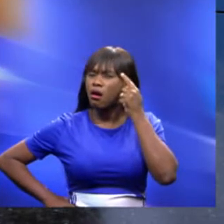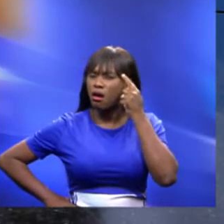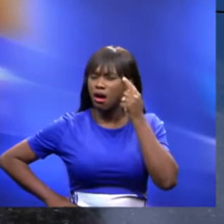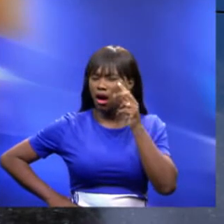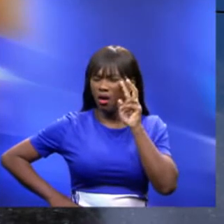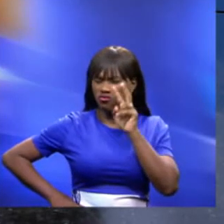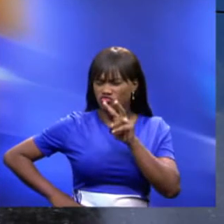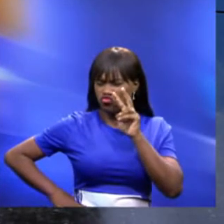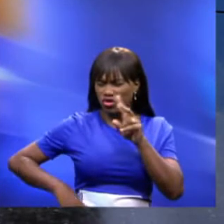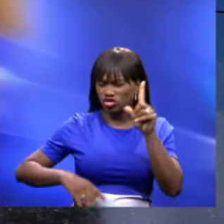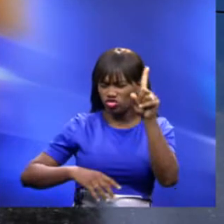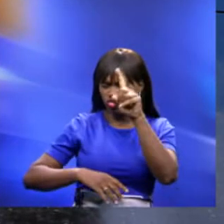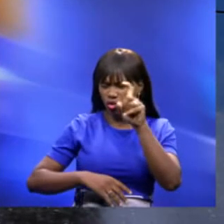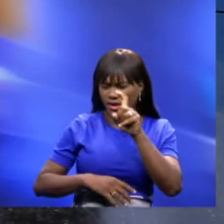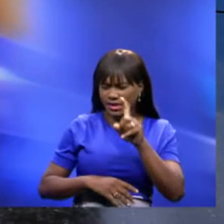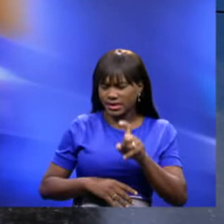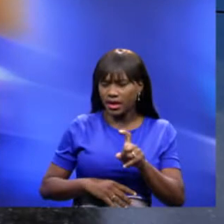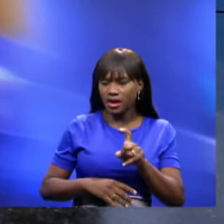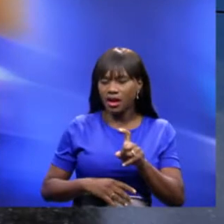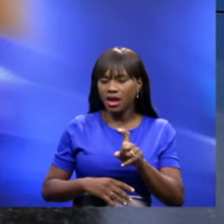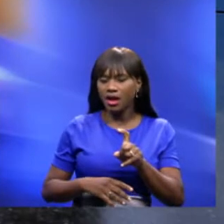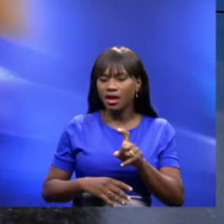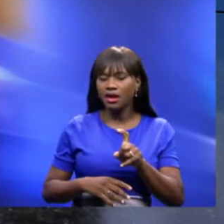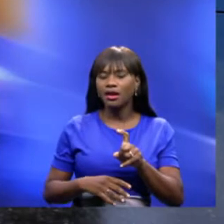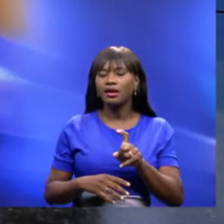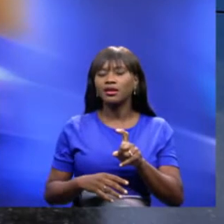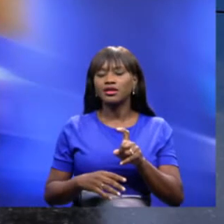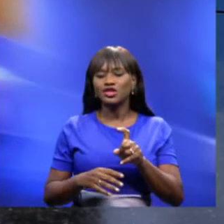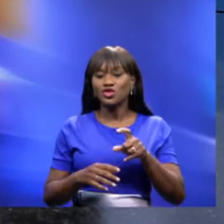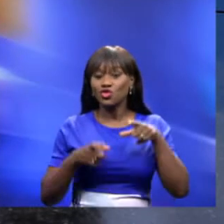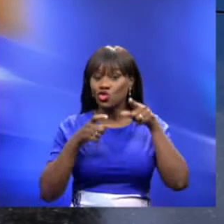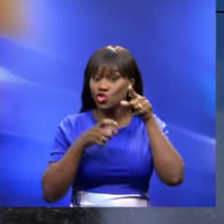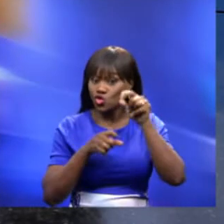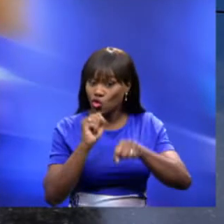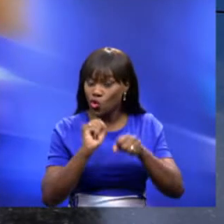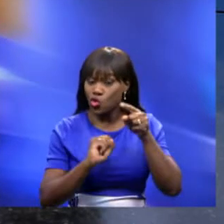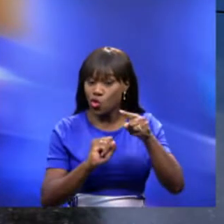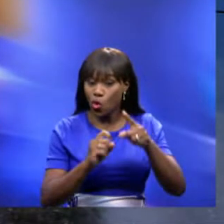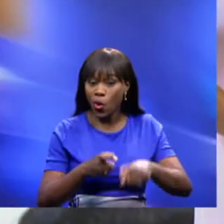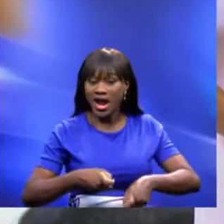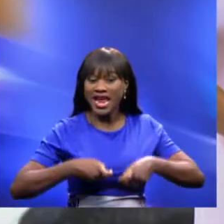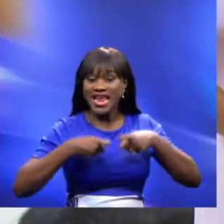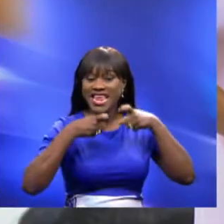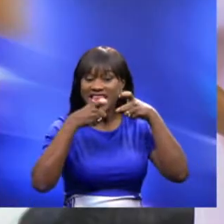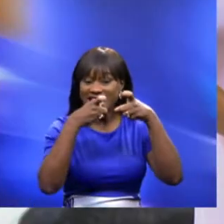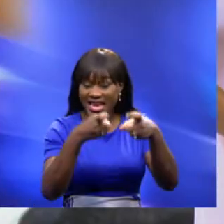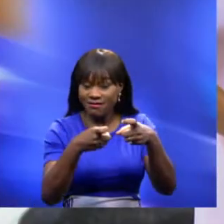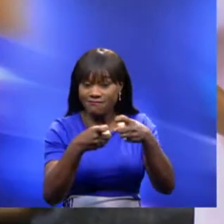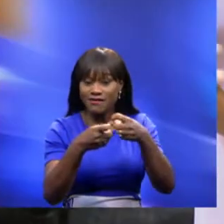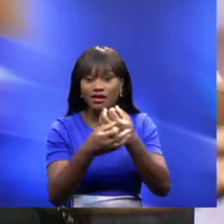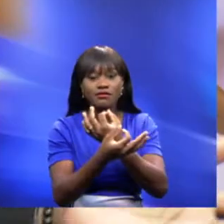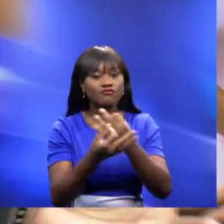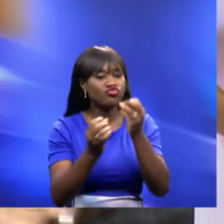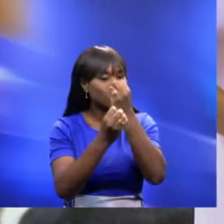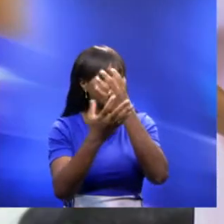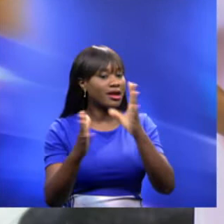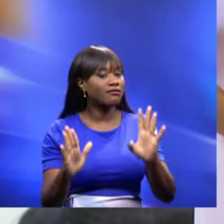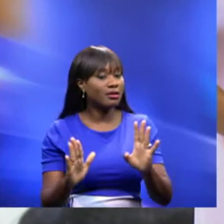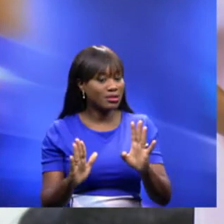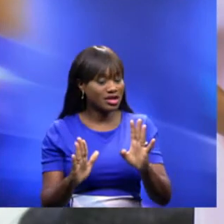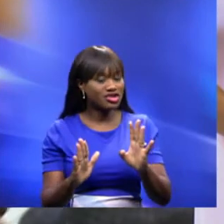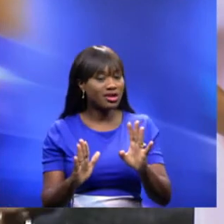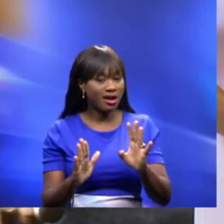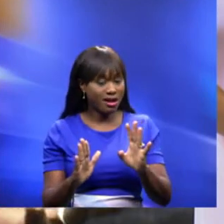and I started to realize, but wait, there's this trend to do that. That being said, phishing especially, that's another way to